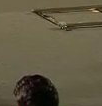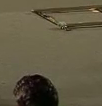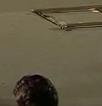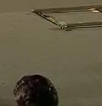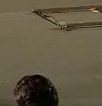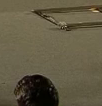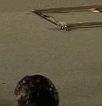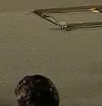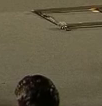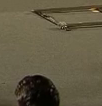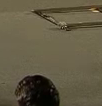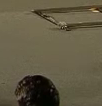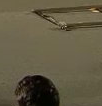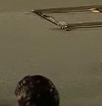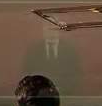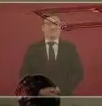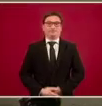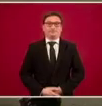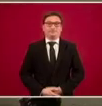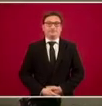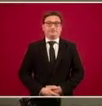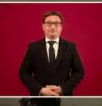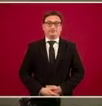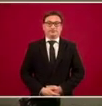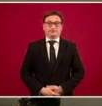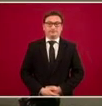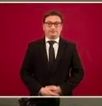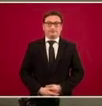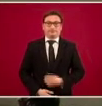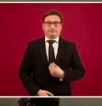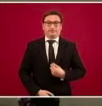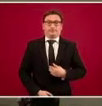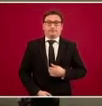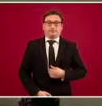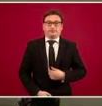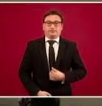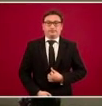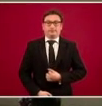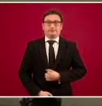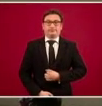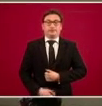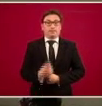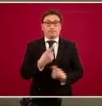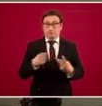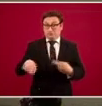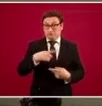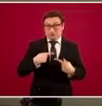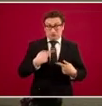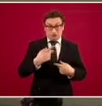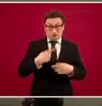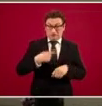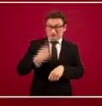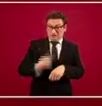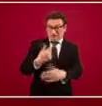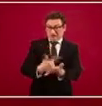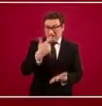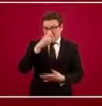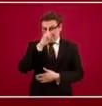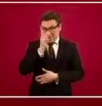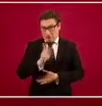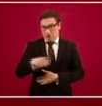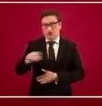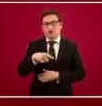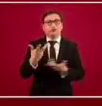to a hospitalized patient and to a hospitalized patient in critical condition. To the critical condition